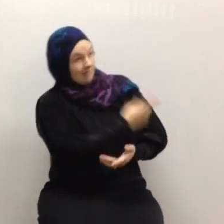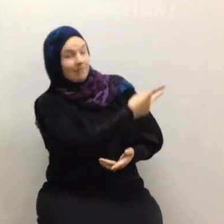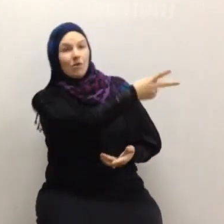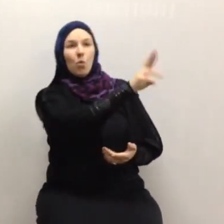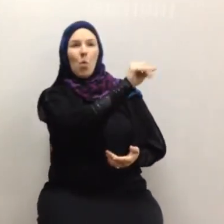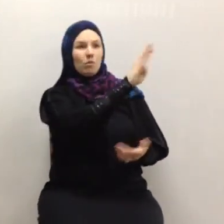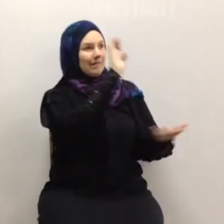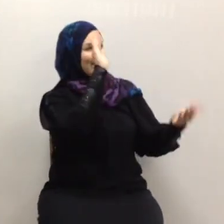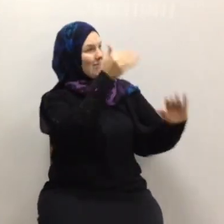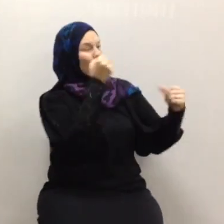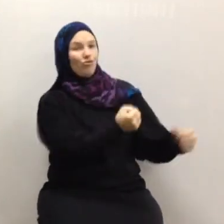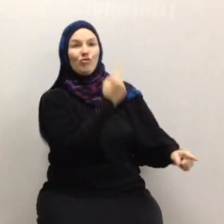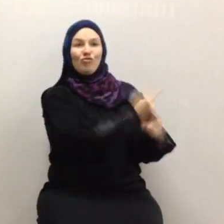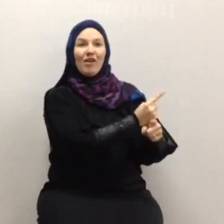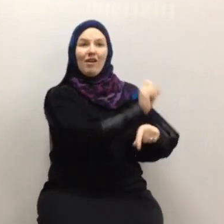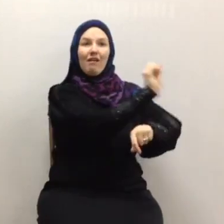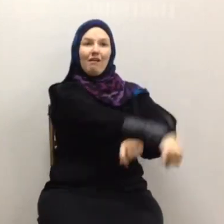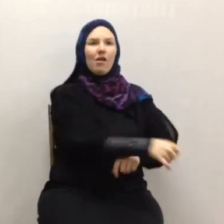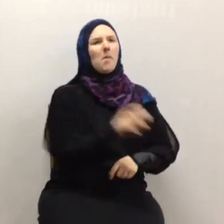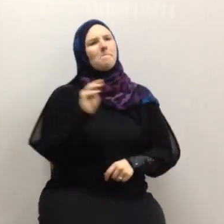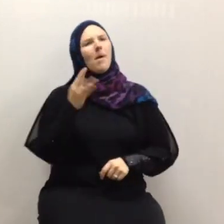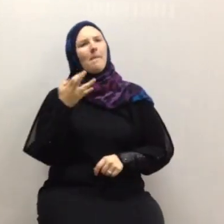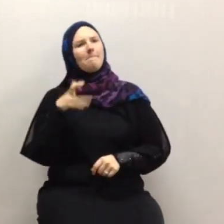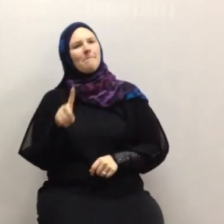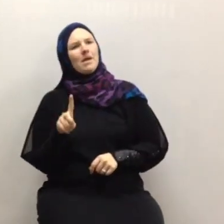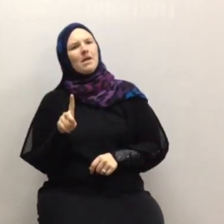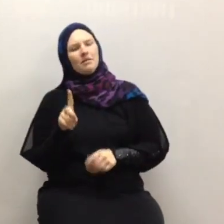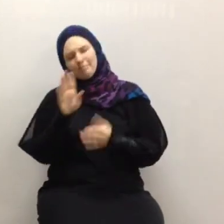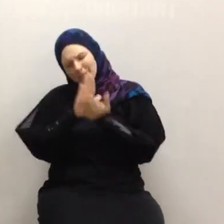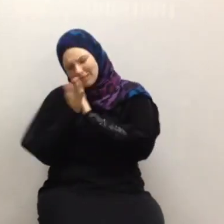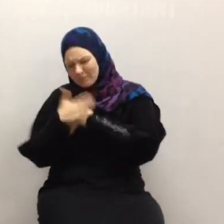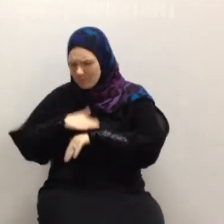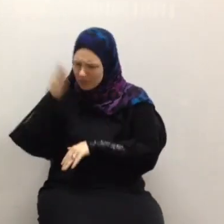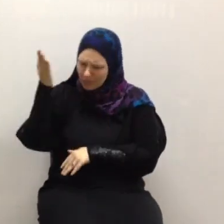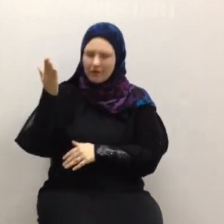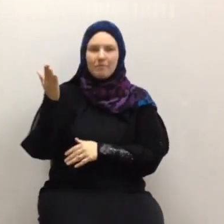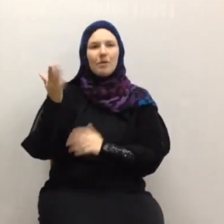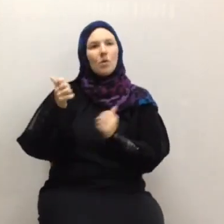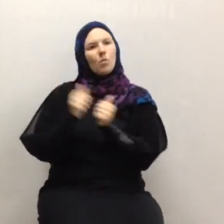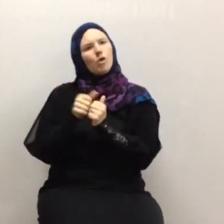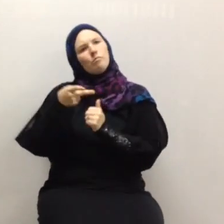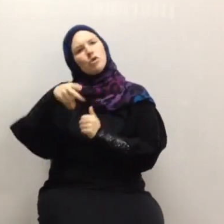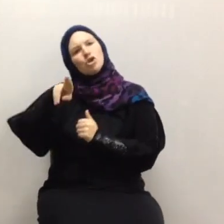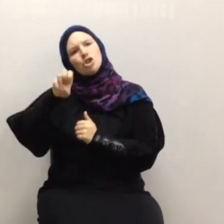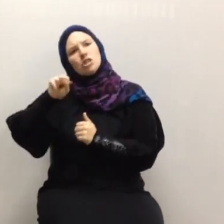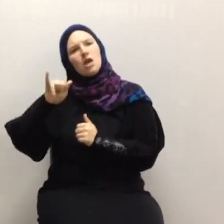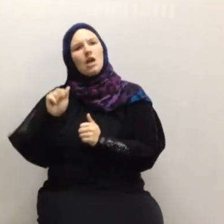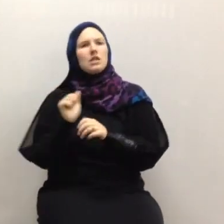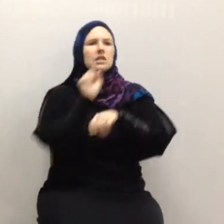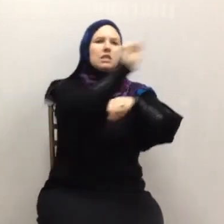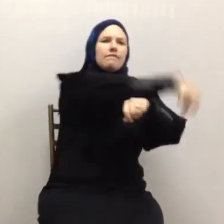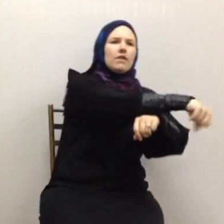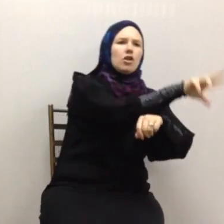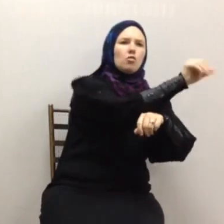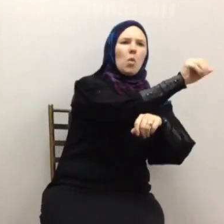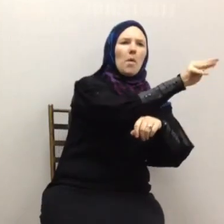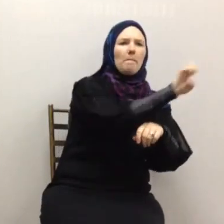Muhammad have to do, sallallahu alayhi wasallam, with Persia defeating Rome or Rome defeating Persia?